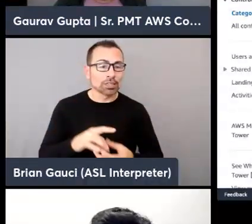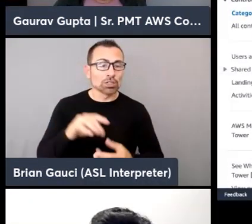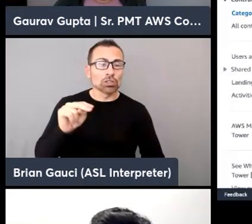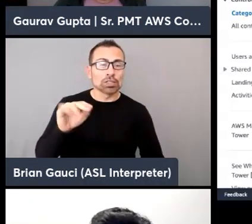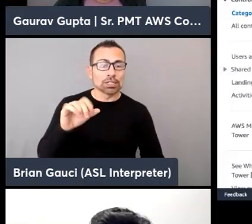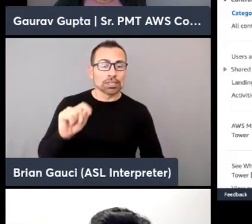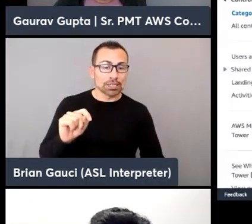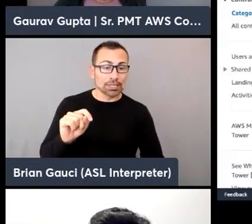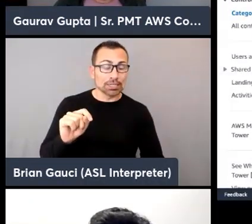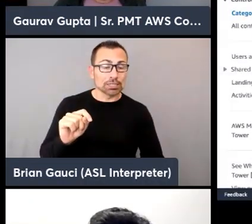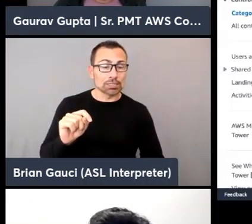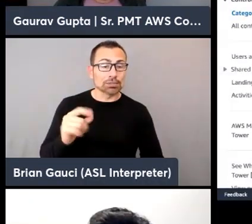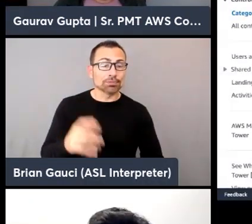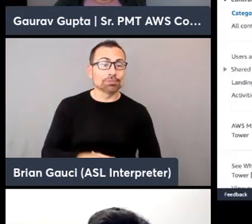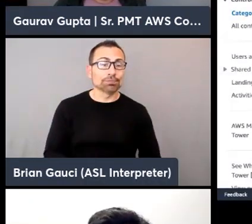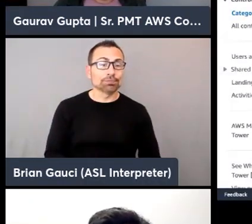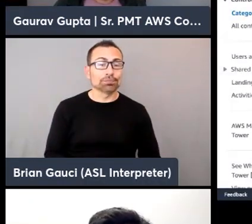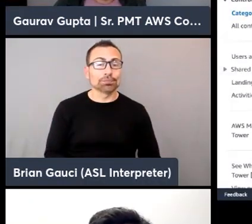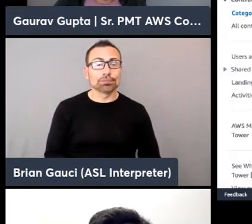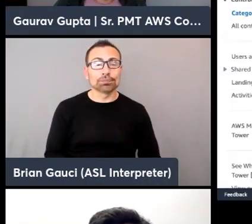that is mapped to the NIST framework.